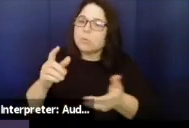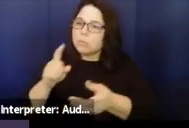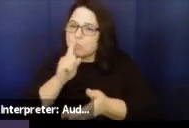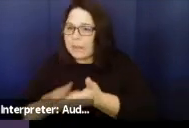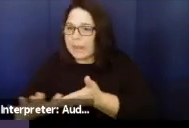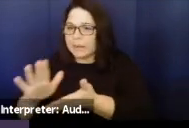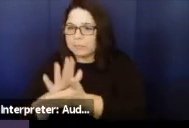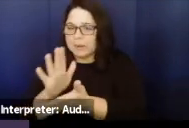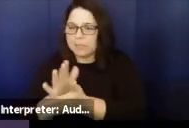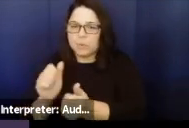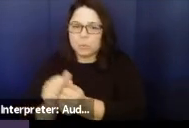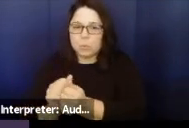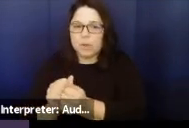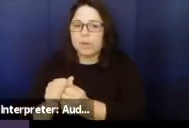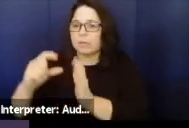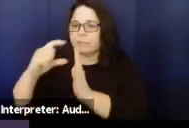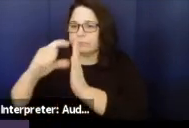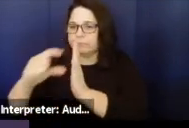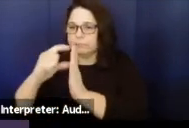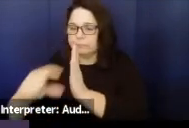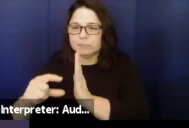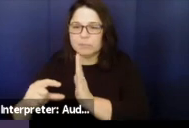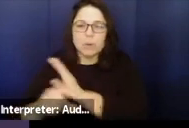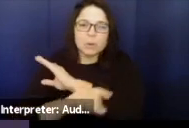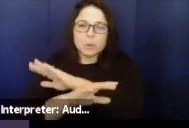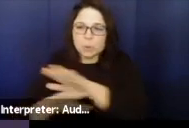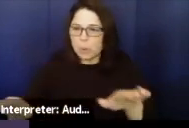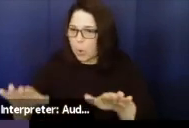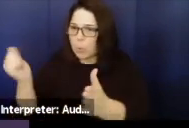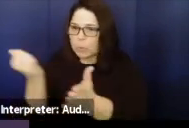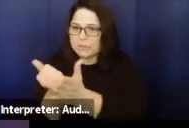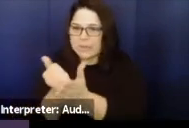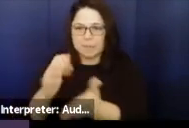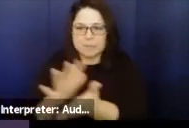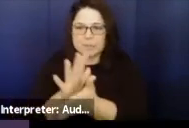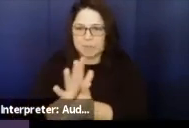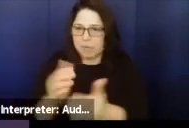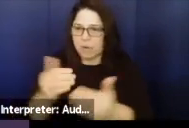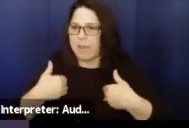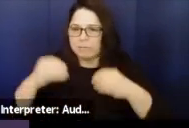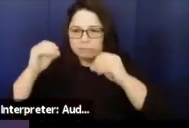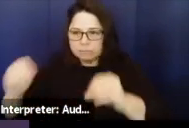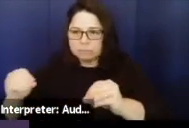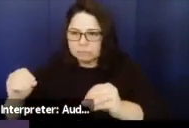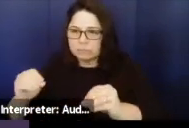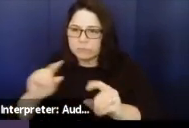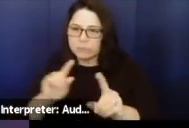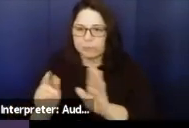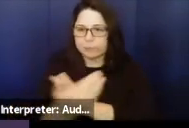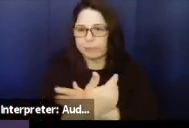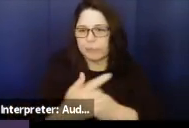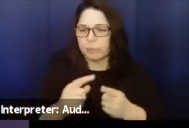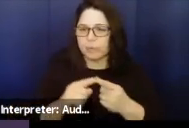with a masthead that declared, "No stamped paper to be had," as a way to get around the law.